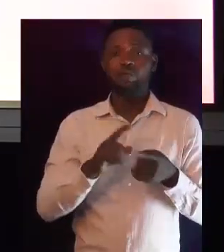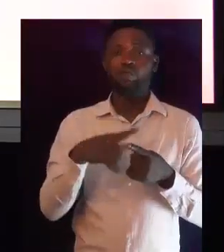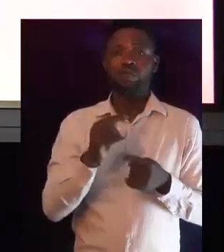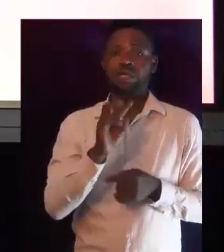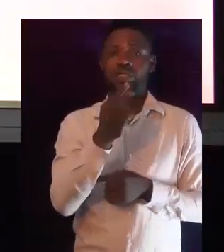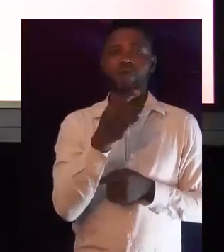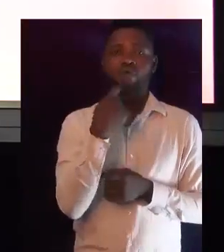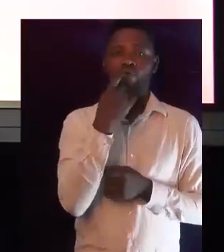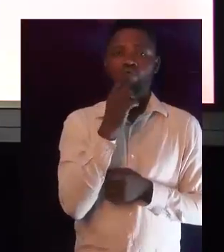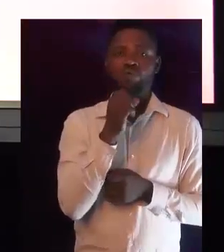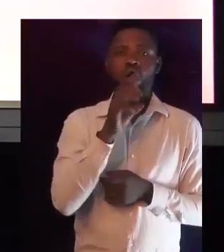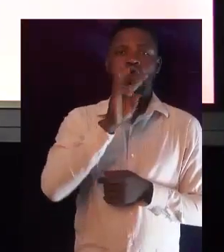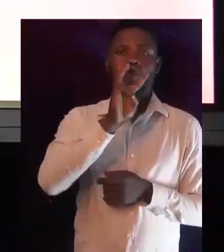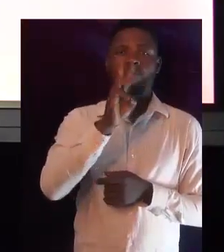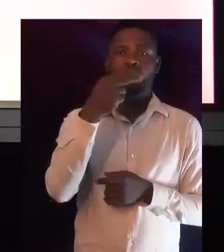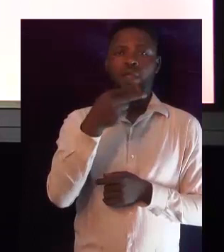Now to the second whose.